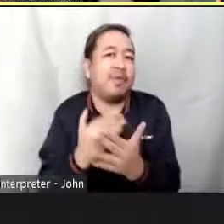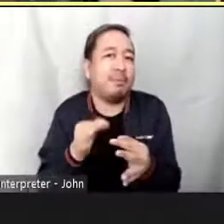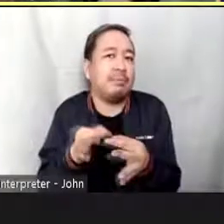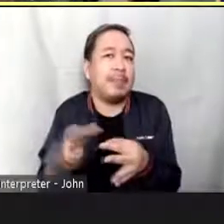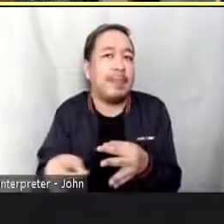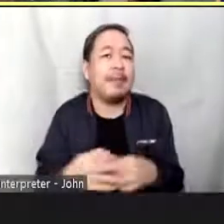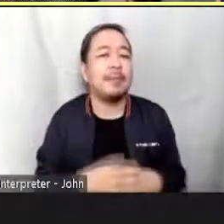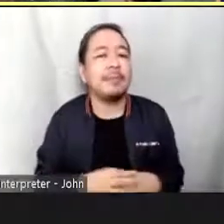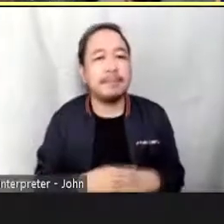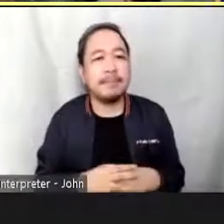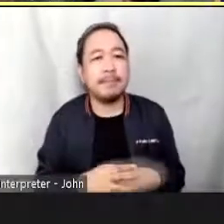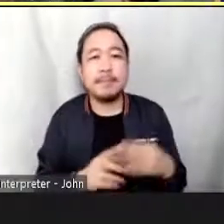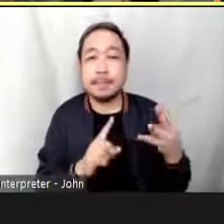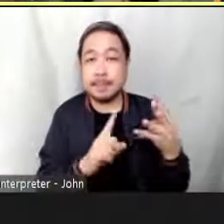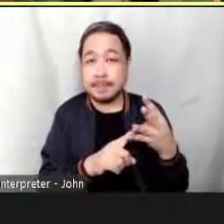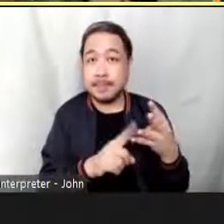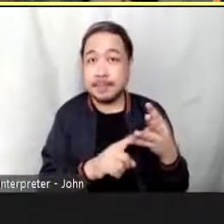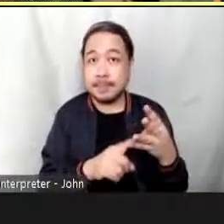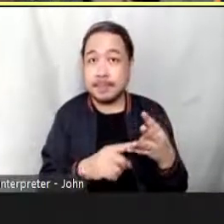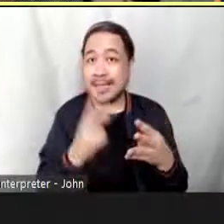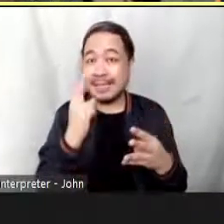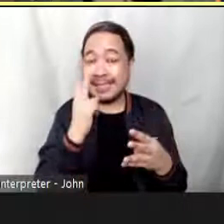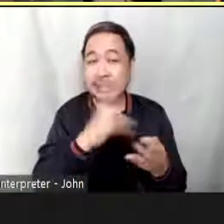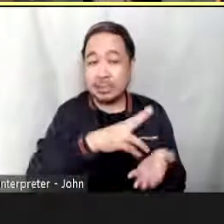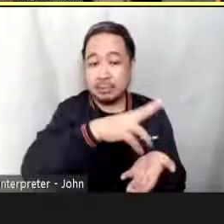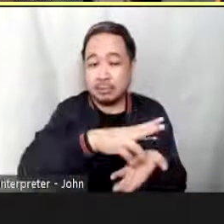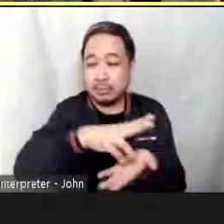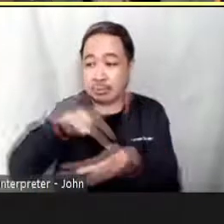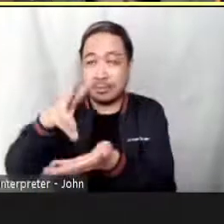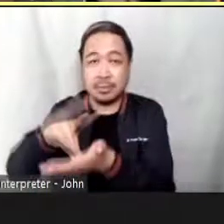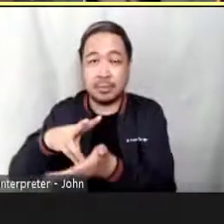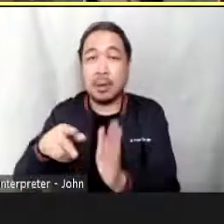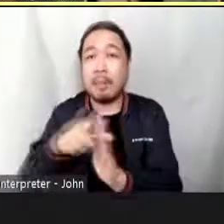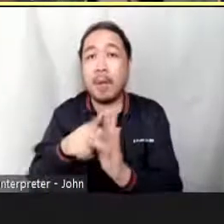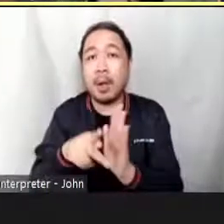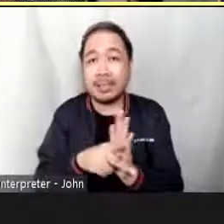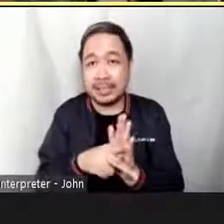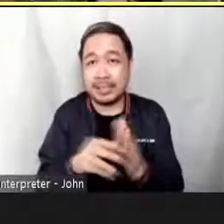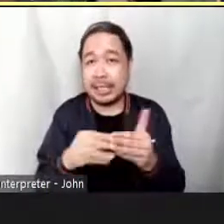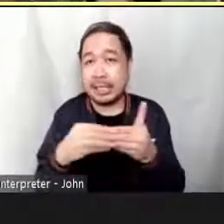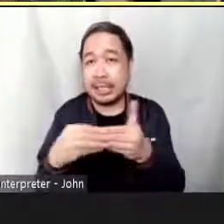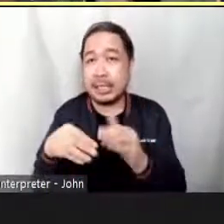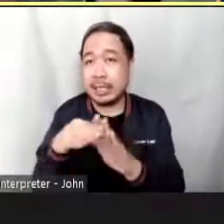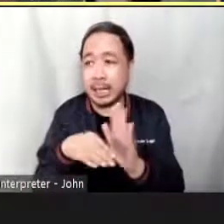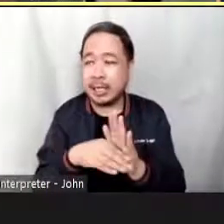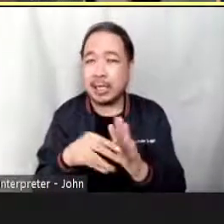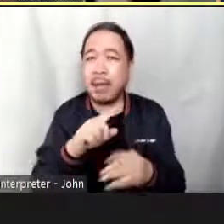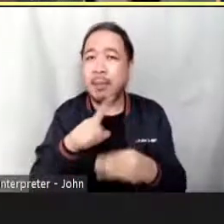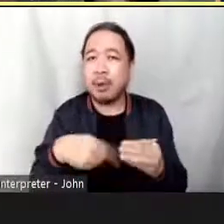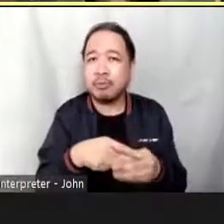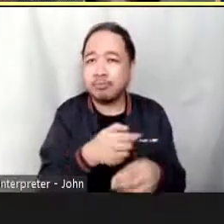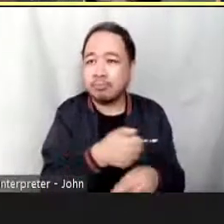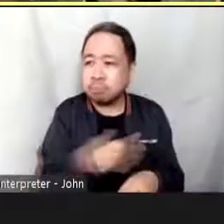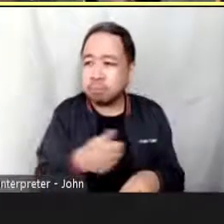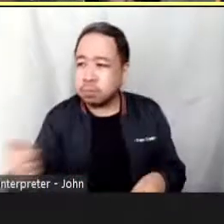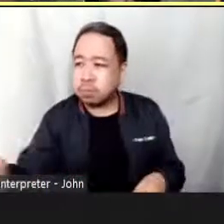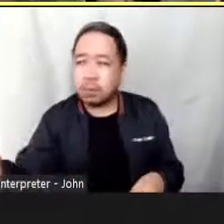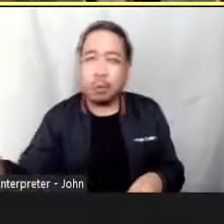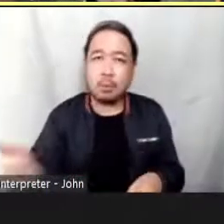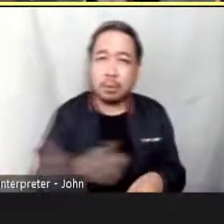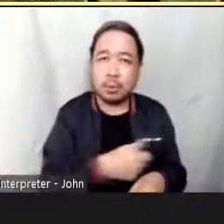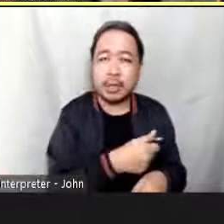Fourth, address the interzonal policies and guidelines on mobility, taking action on requests for assessment